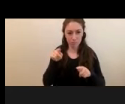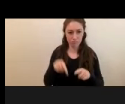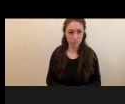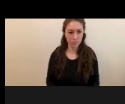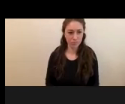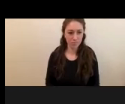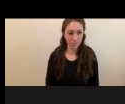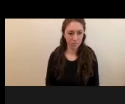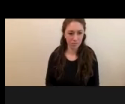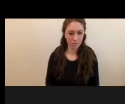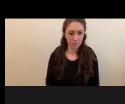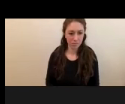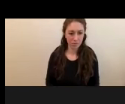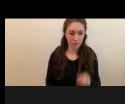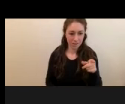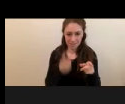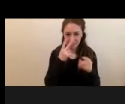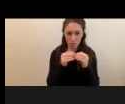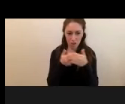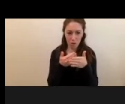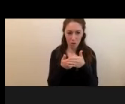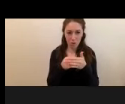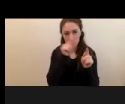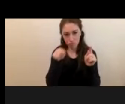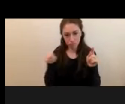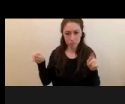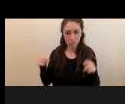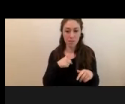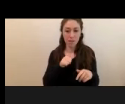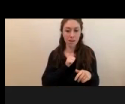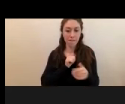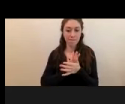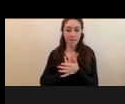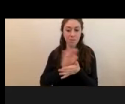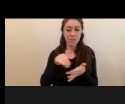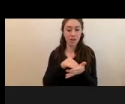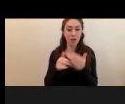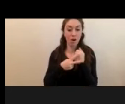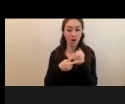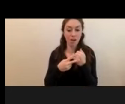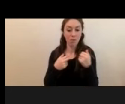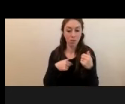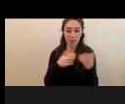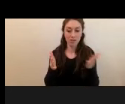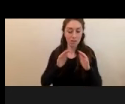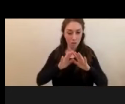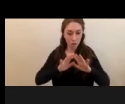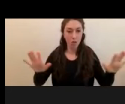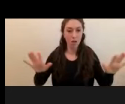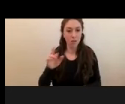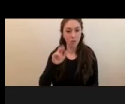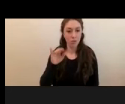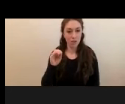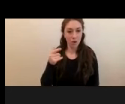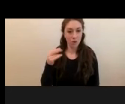You can see a little bit closer about this. We as a film center and an archive, we service the entire Rio Grande Valley, which is made up of four counties.